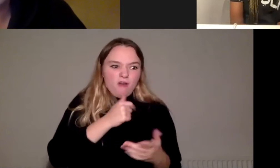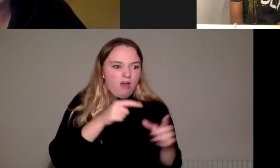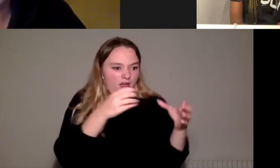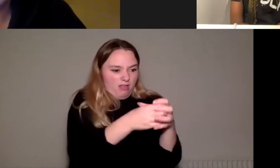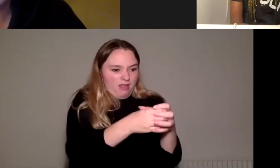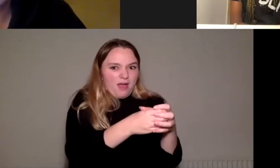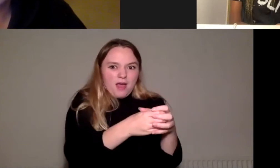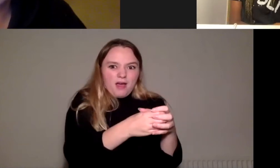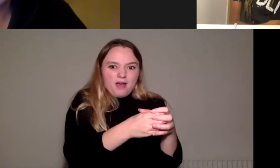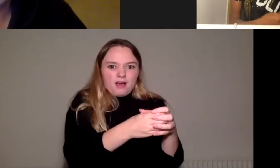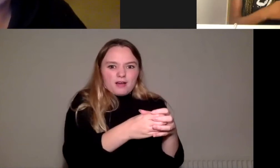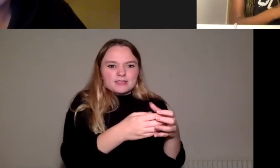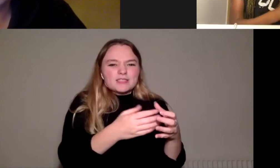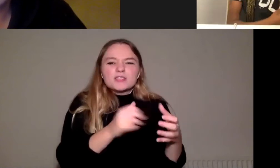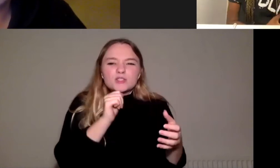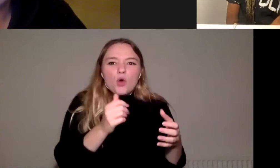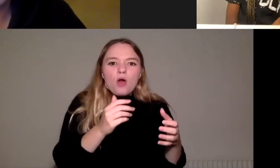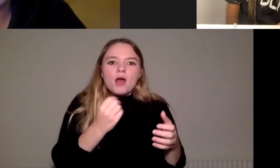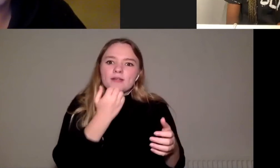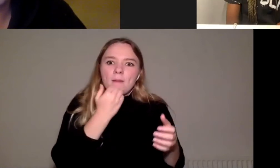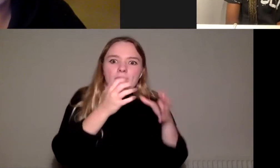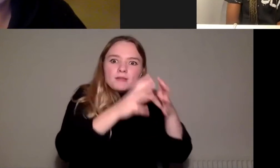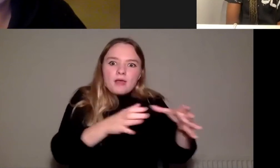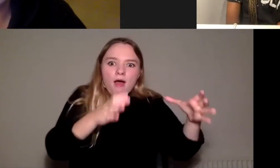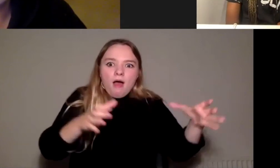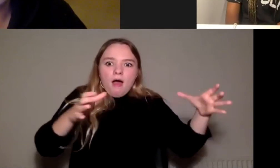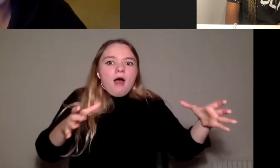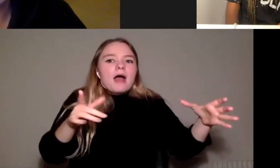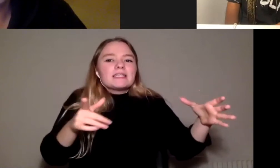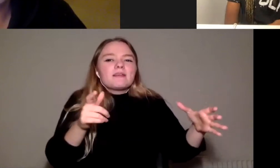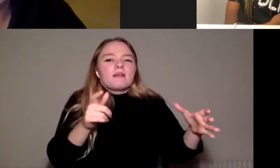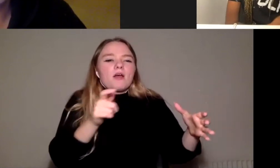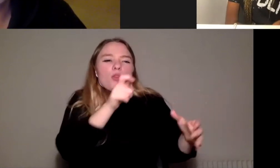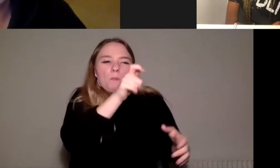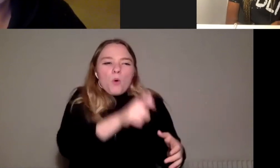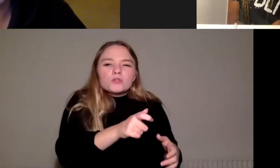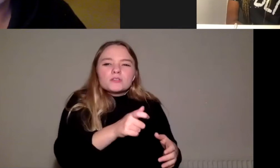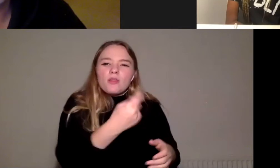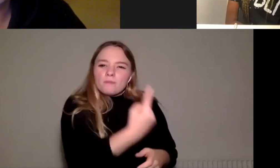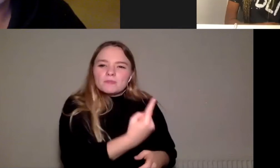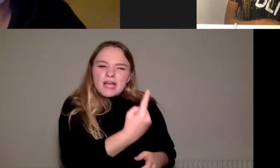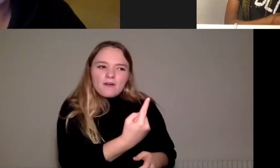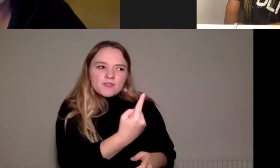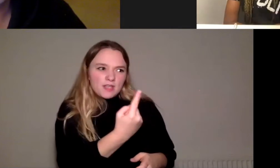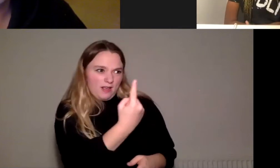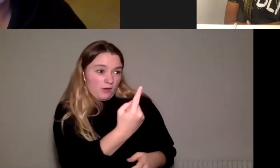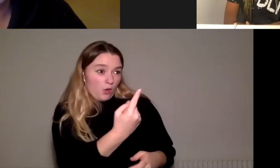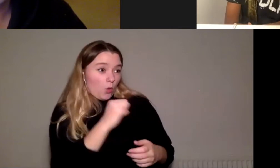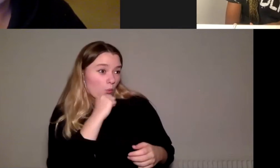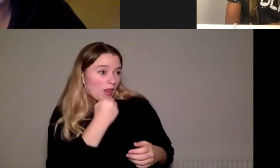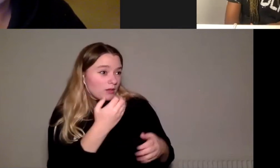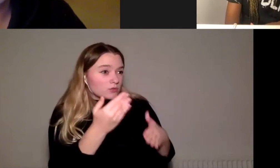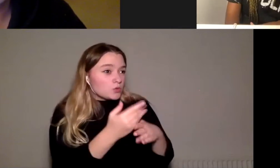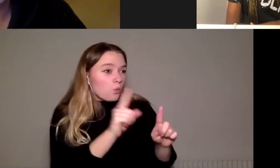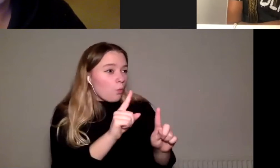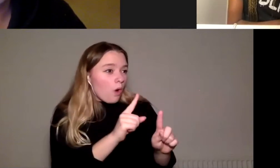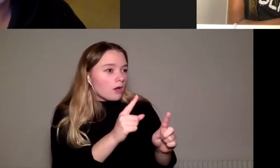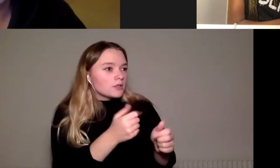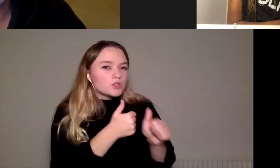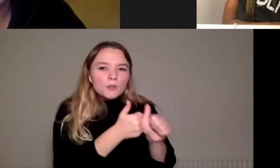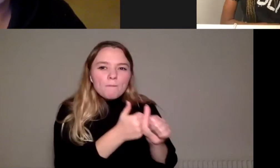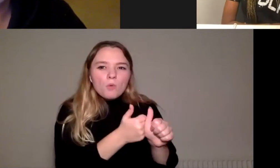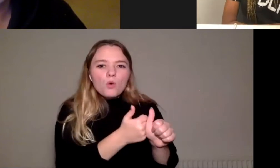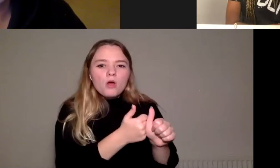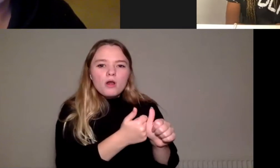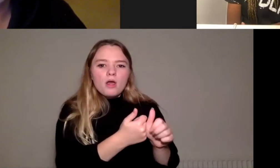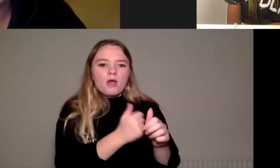get numbers up. It's more about the type of person and what they're willing to do and what action they're willing to take than just the number on the